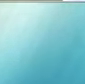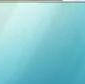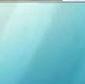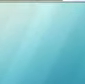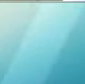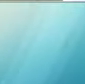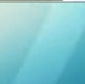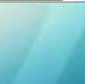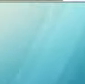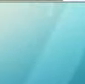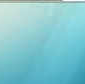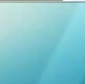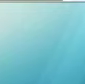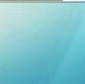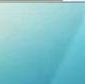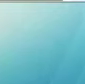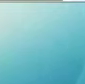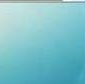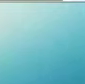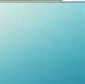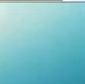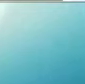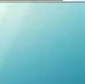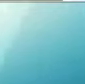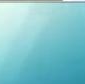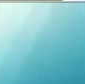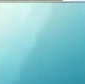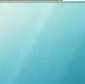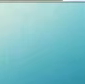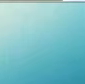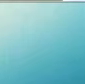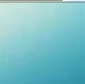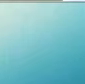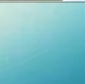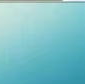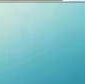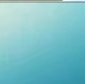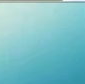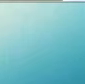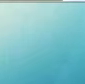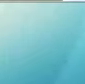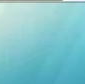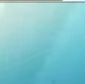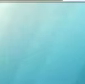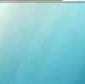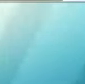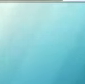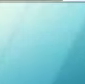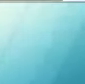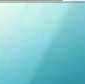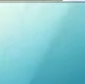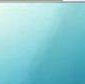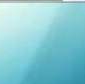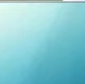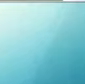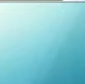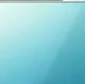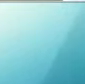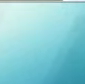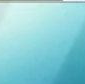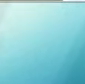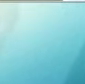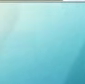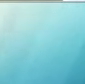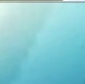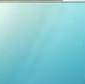the emergency situation in Thailand was declared on the 26th of March 2020, which led to the introduction